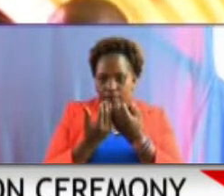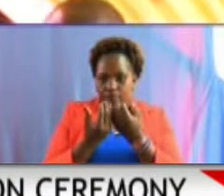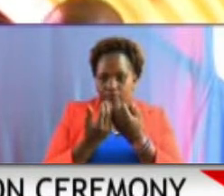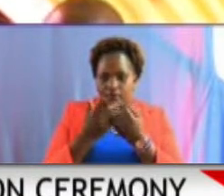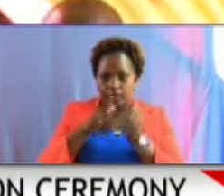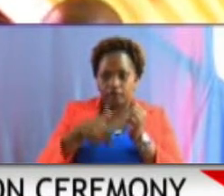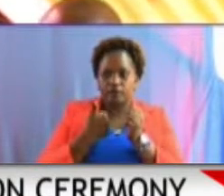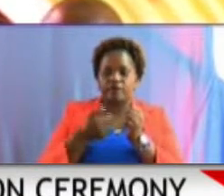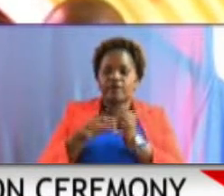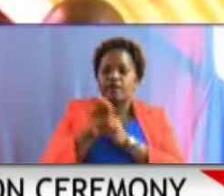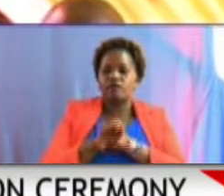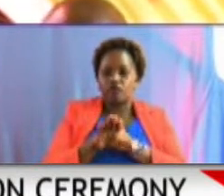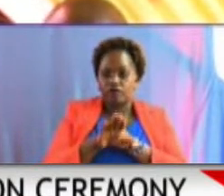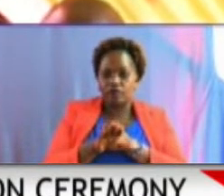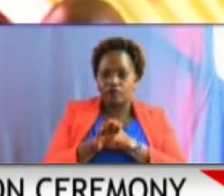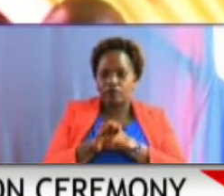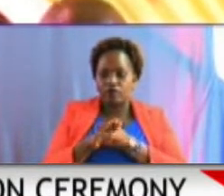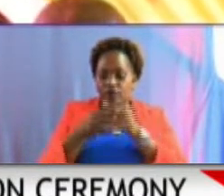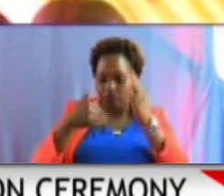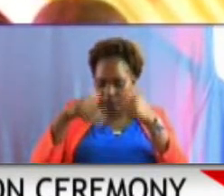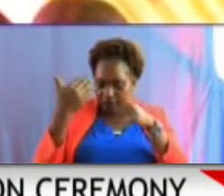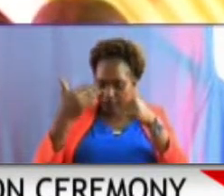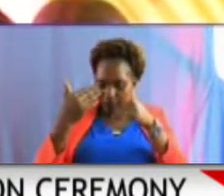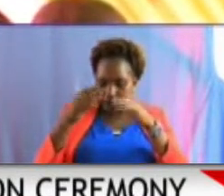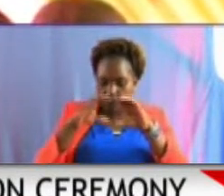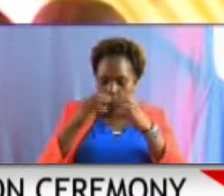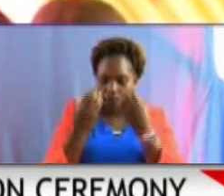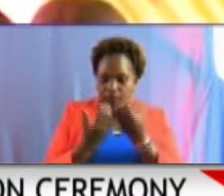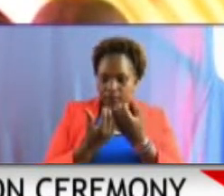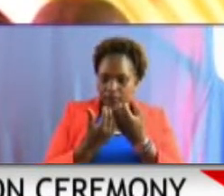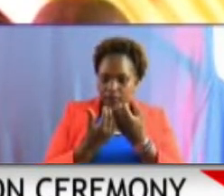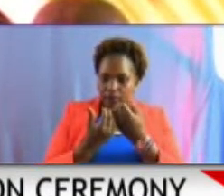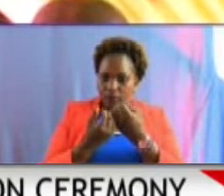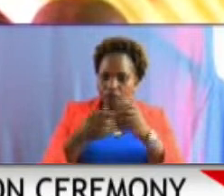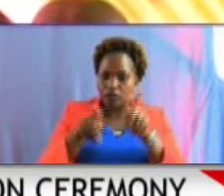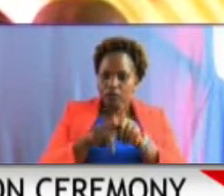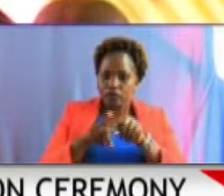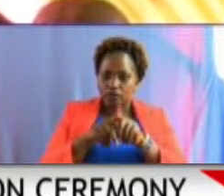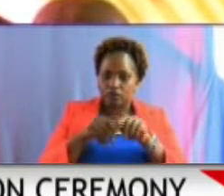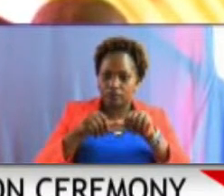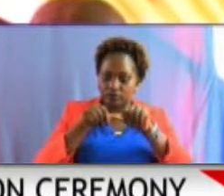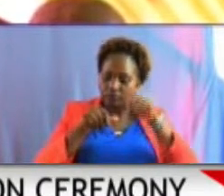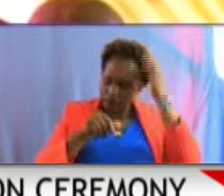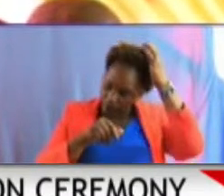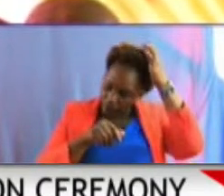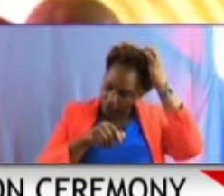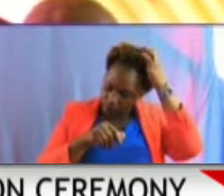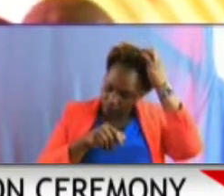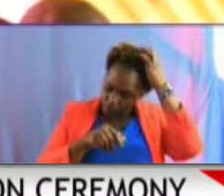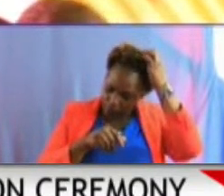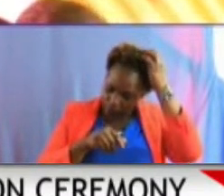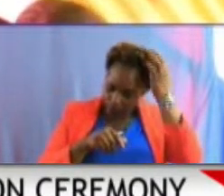safe environment for the university community is also underway.